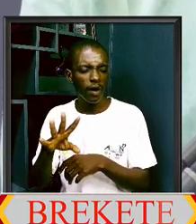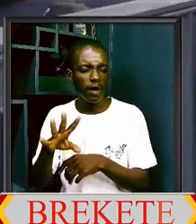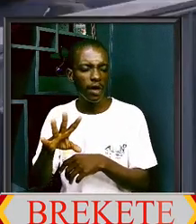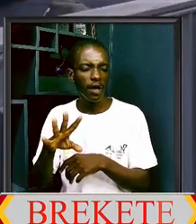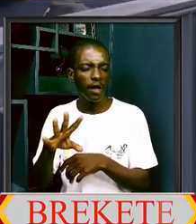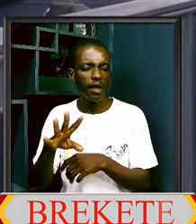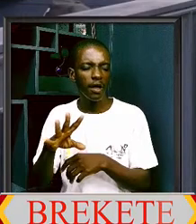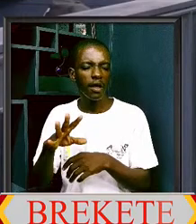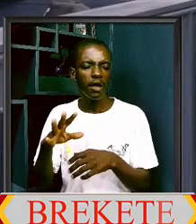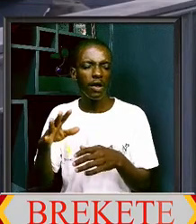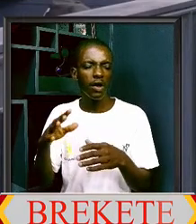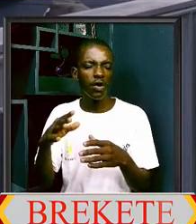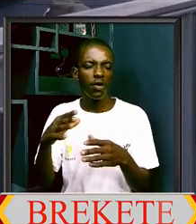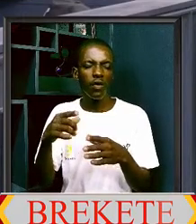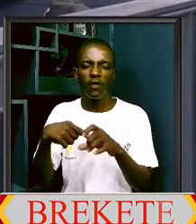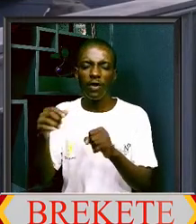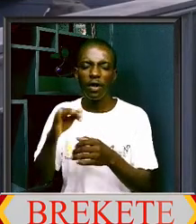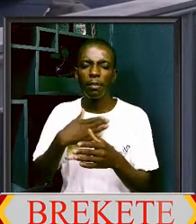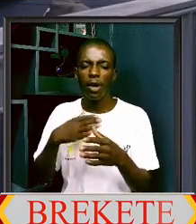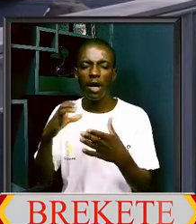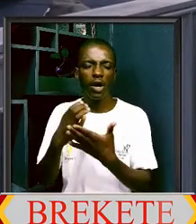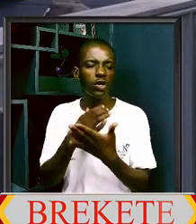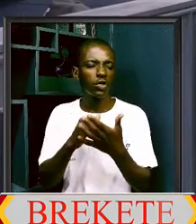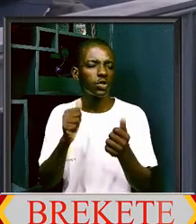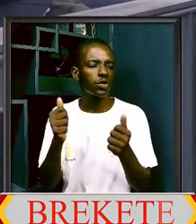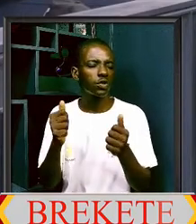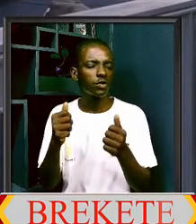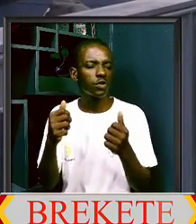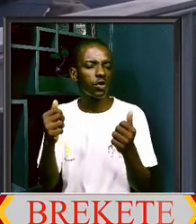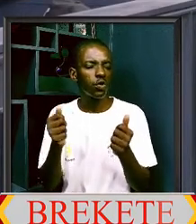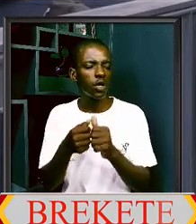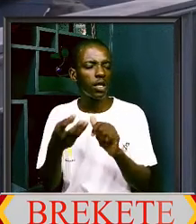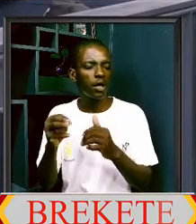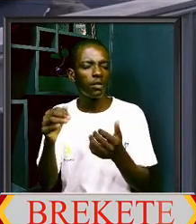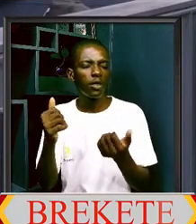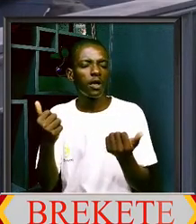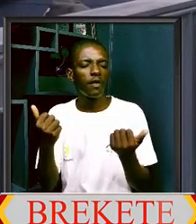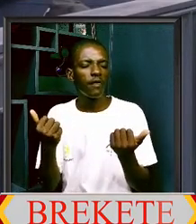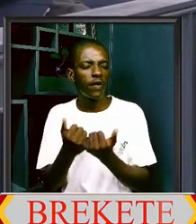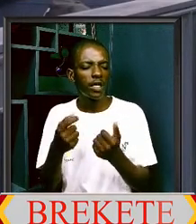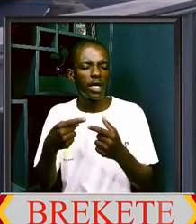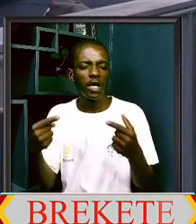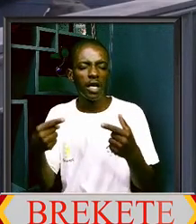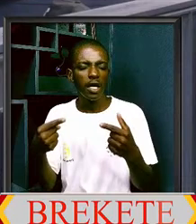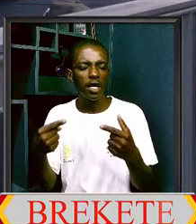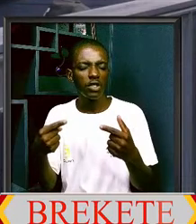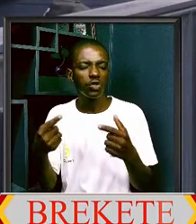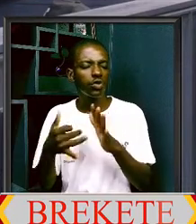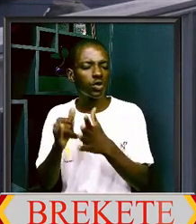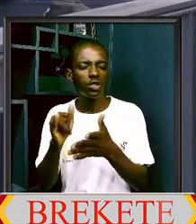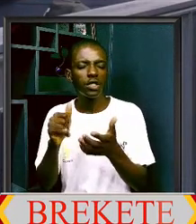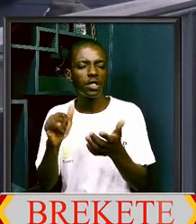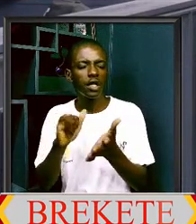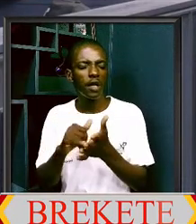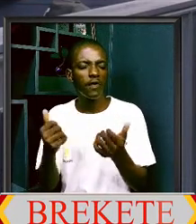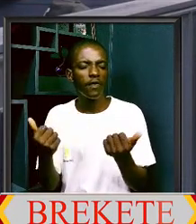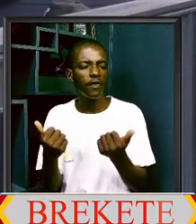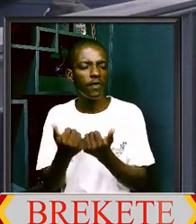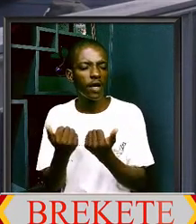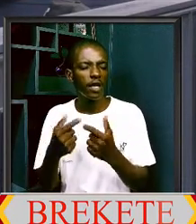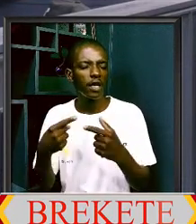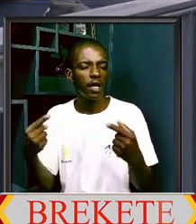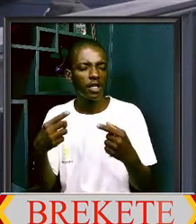says plead my cause oh Lord with them that strive with me and fight against them that fight against me